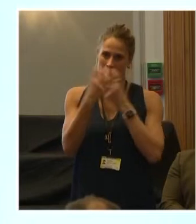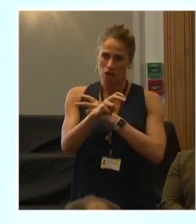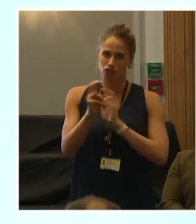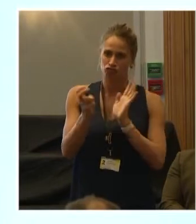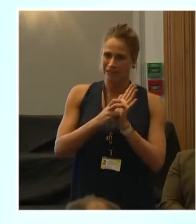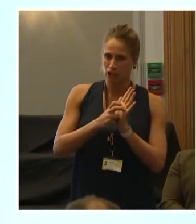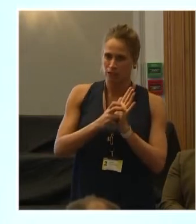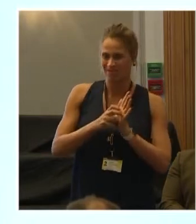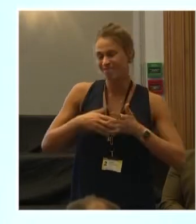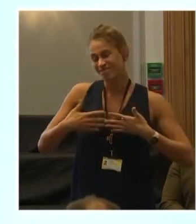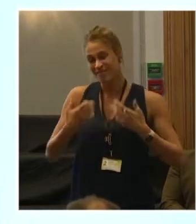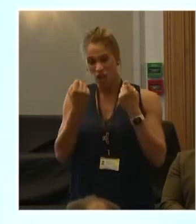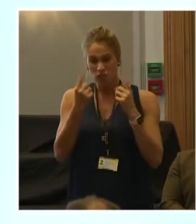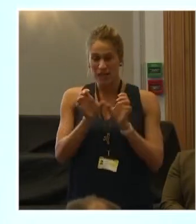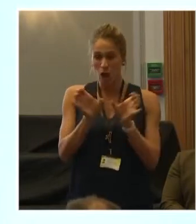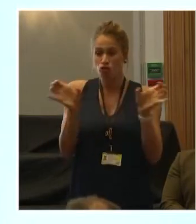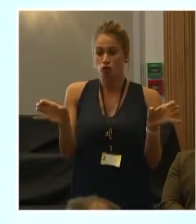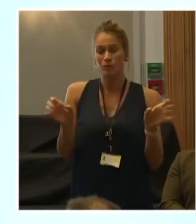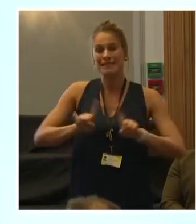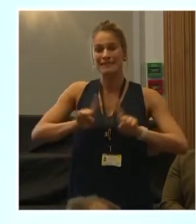that's understandable within these groups.